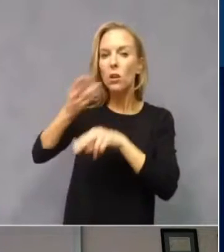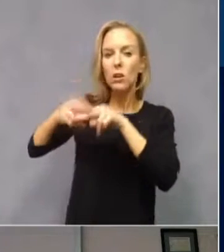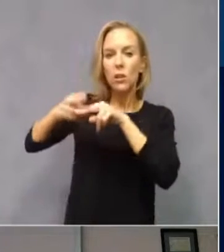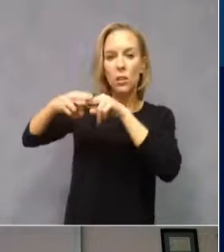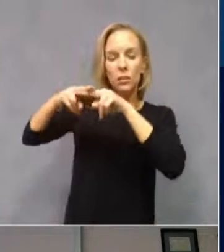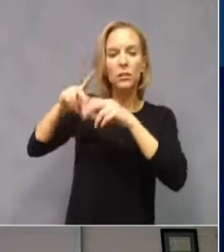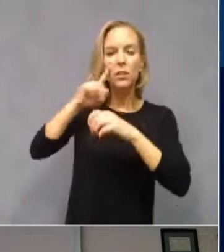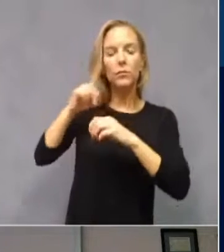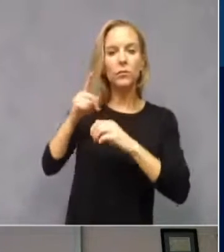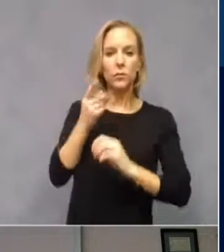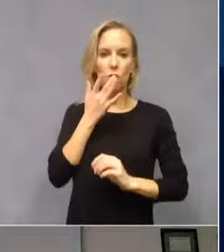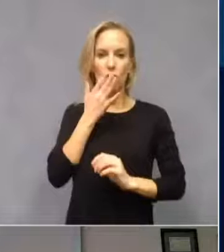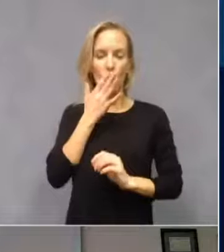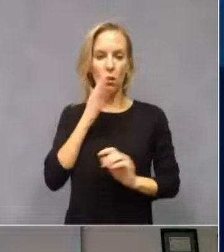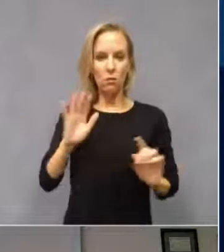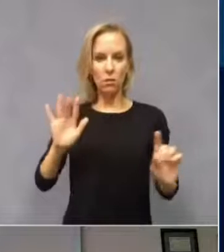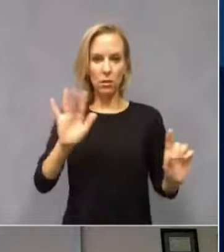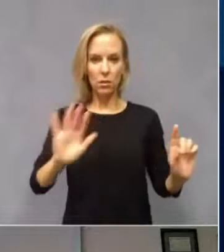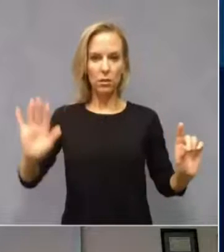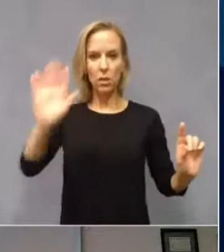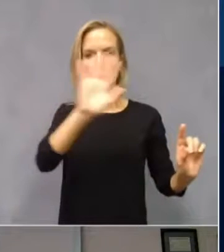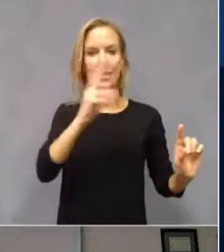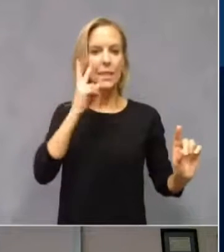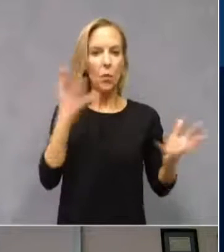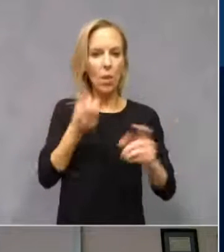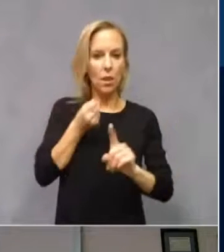surrounding states and what their impact was.